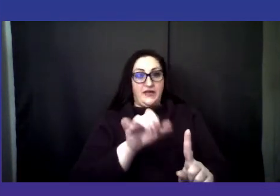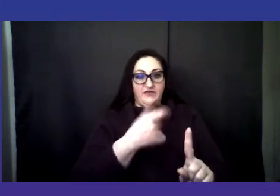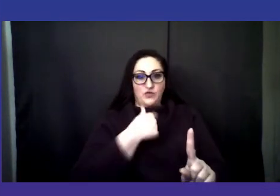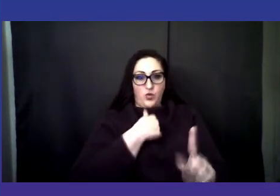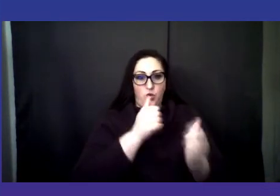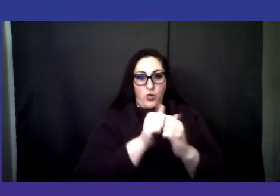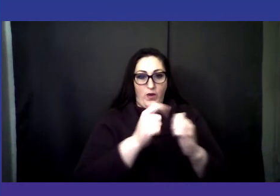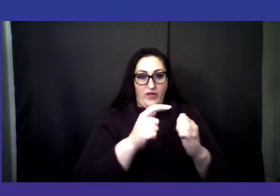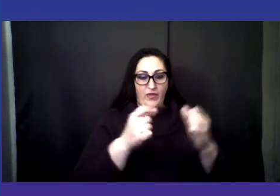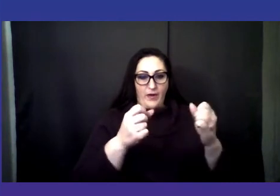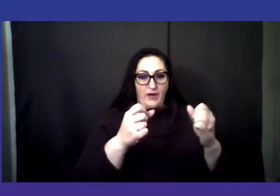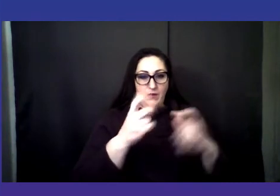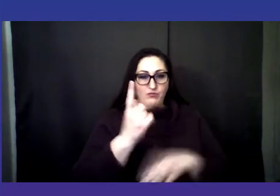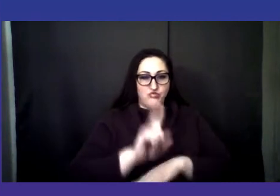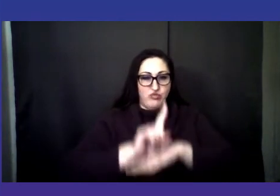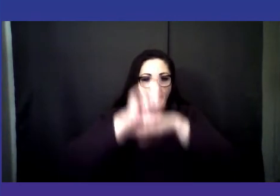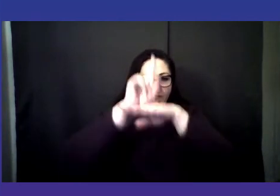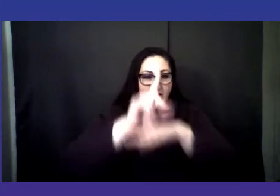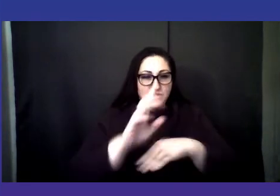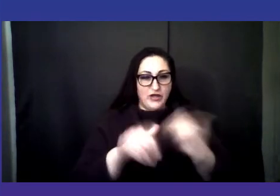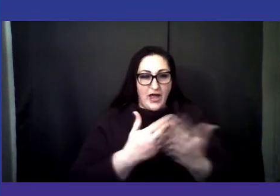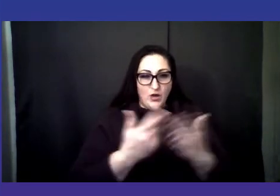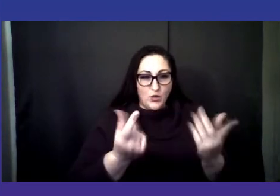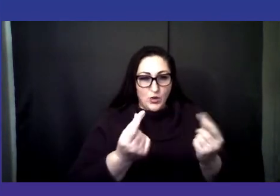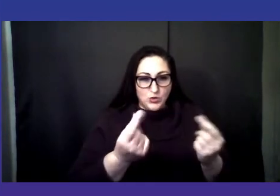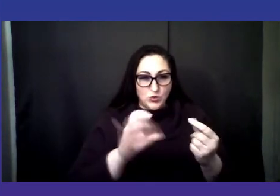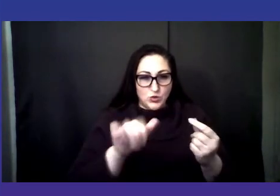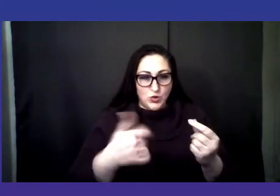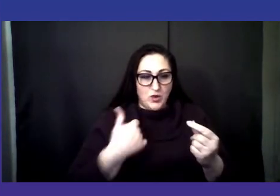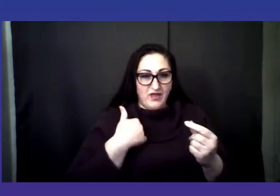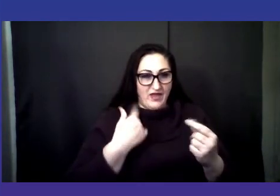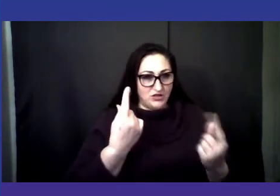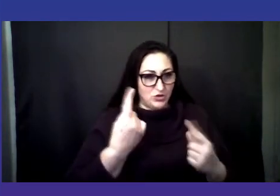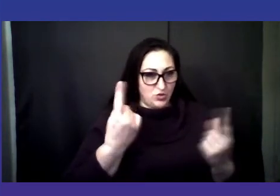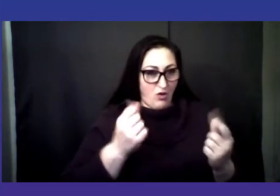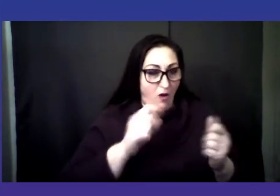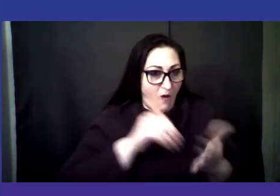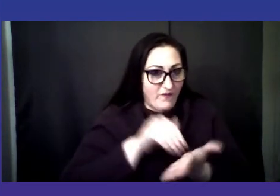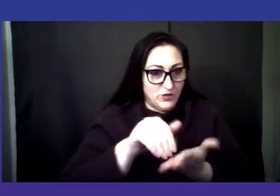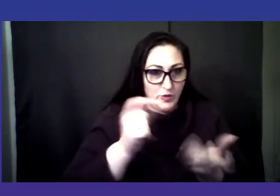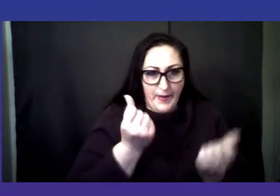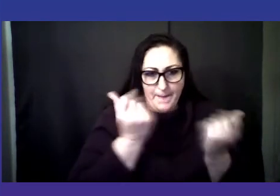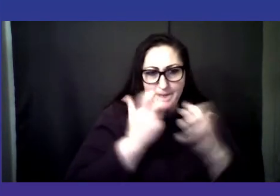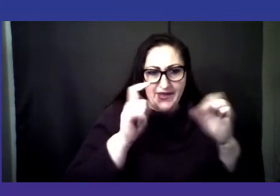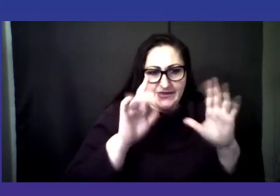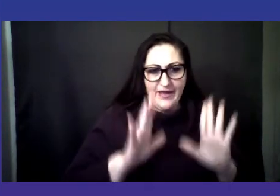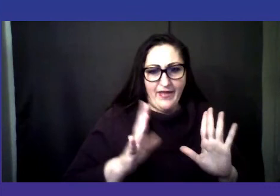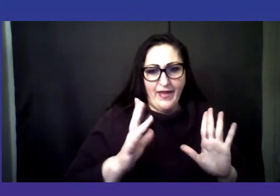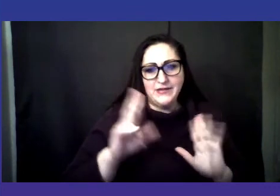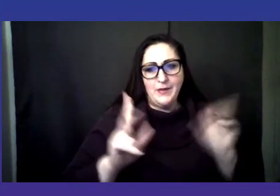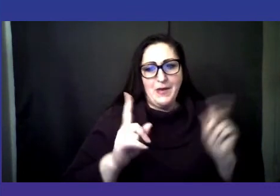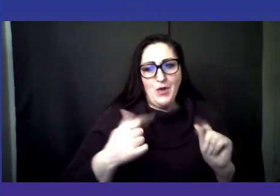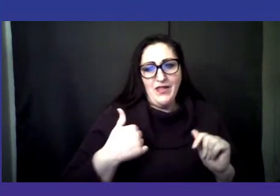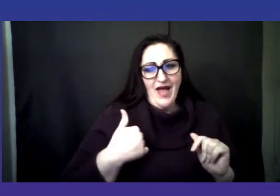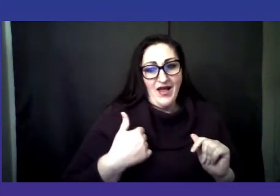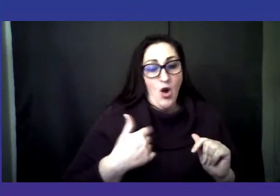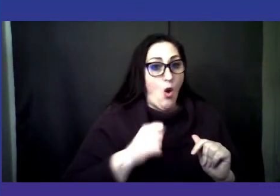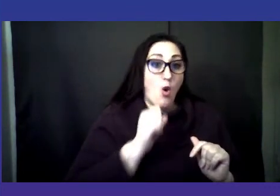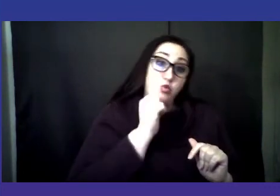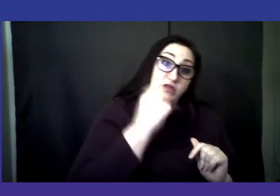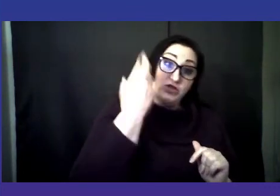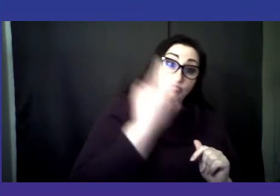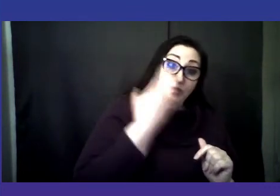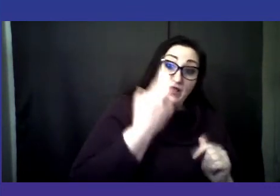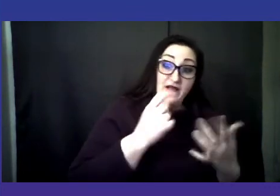supposedly like, is there any there? We're often doing amazing things, you know, and people are just sort of like, we didn't realize that there are all